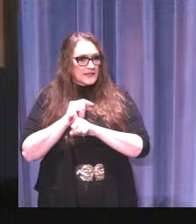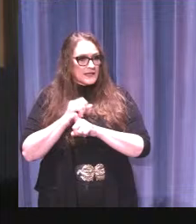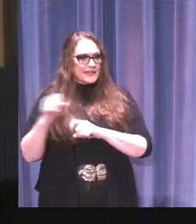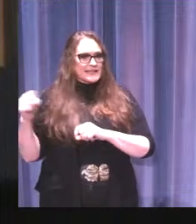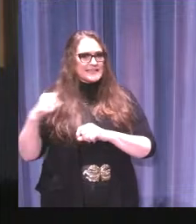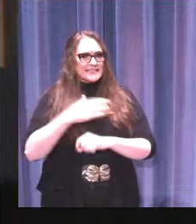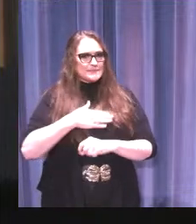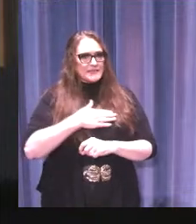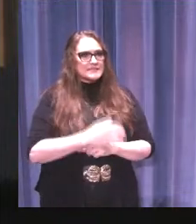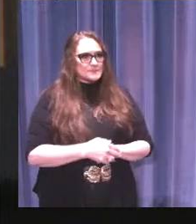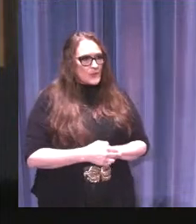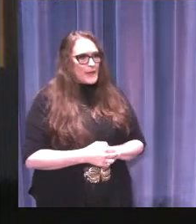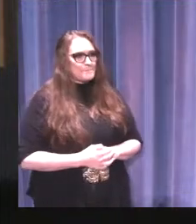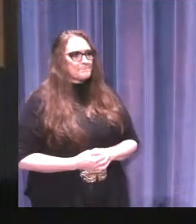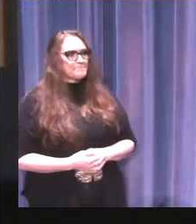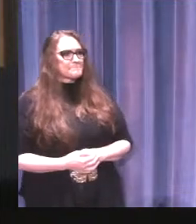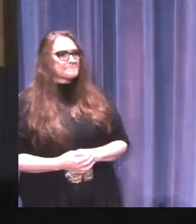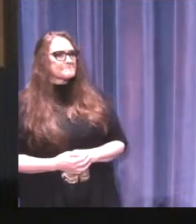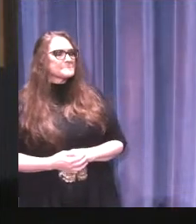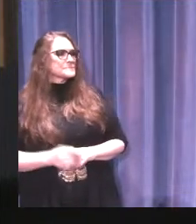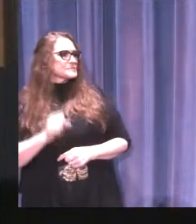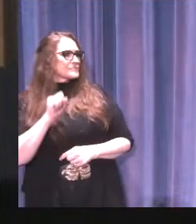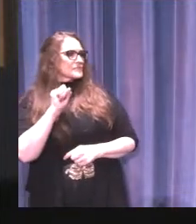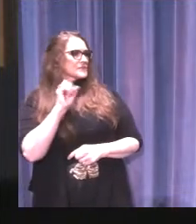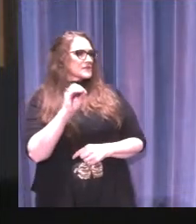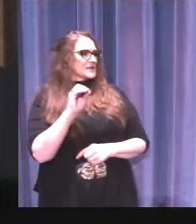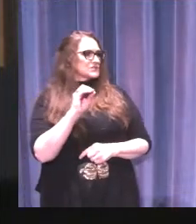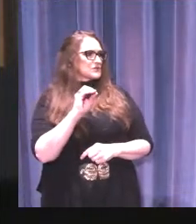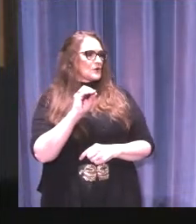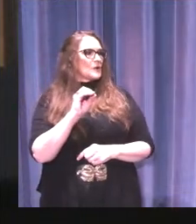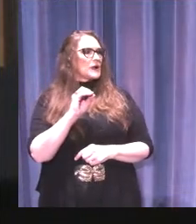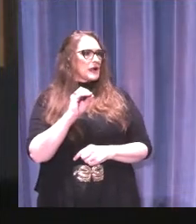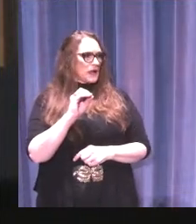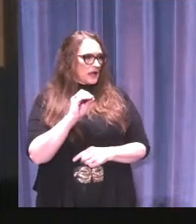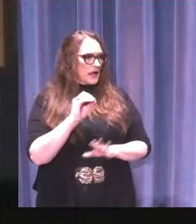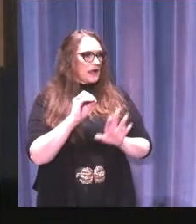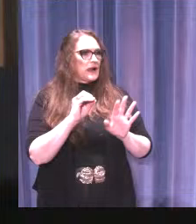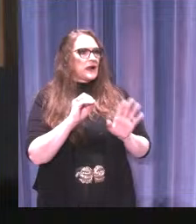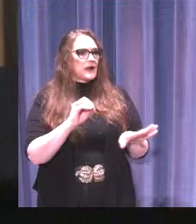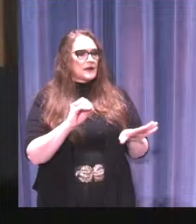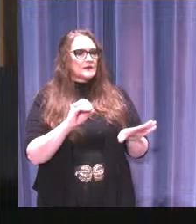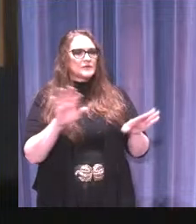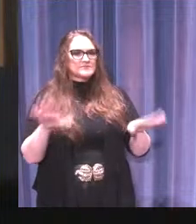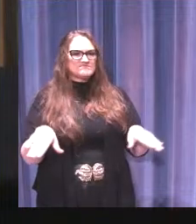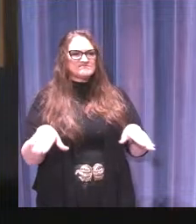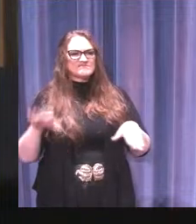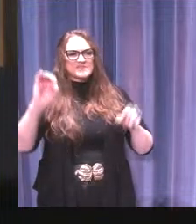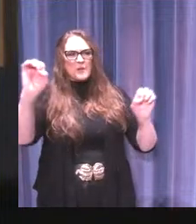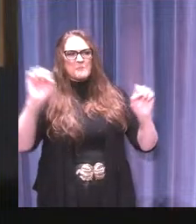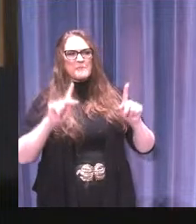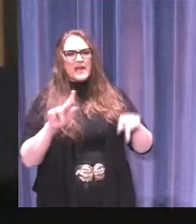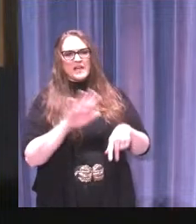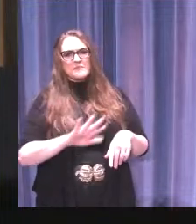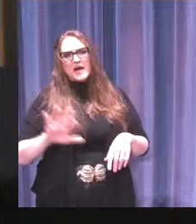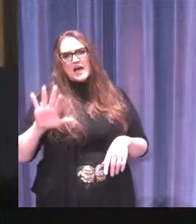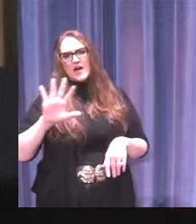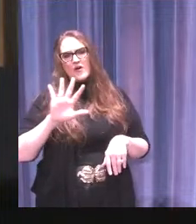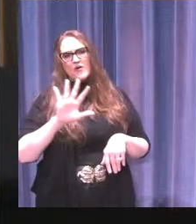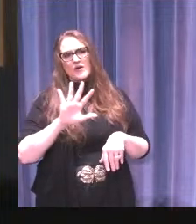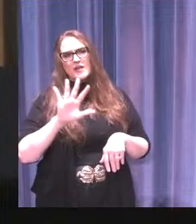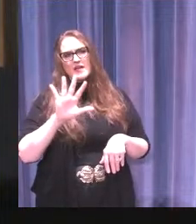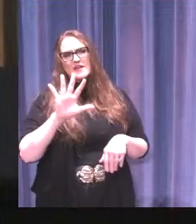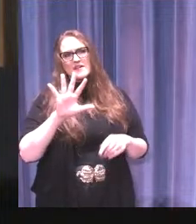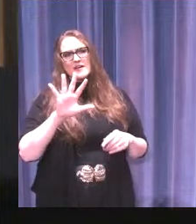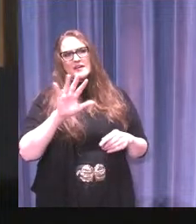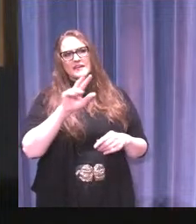Yes, please. Okay. So let's come back and at about 5 to 10